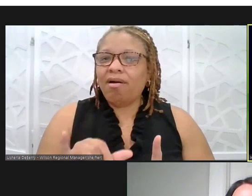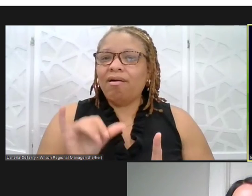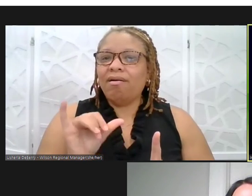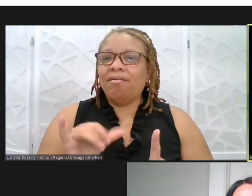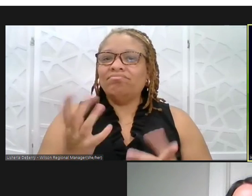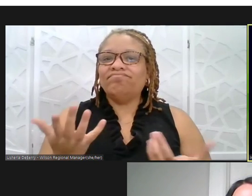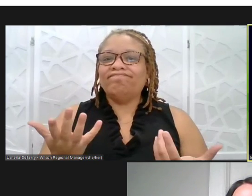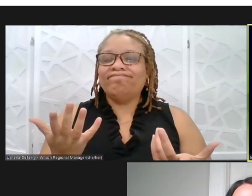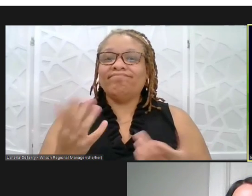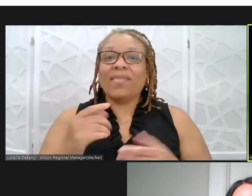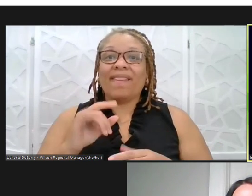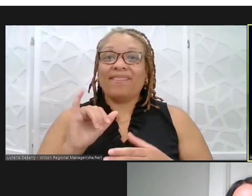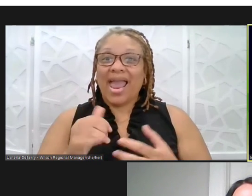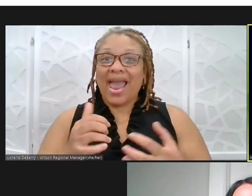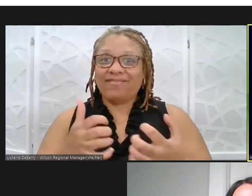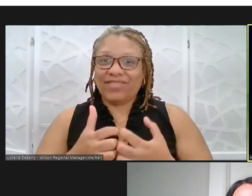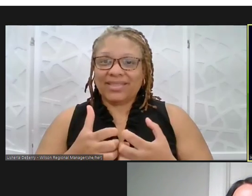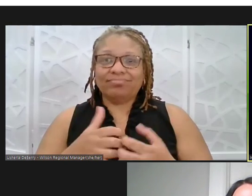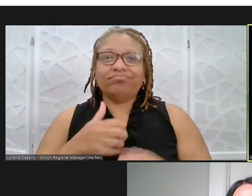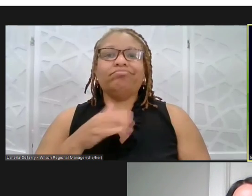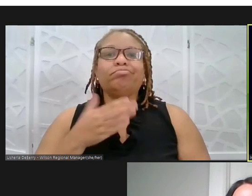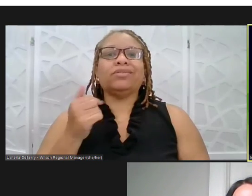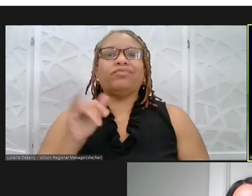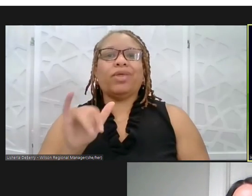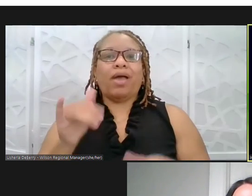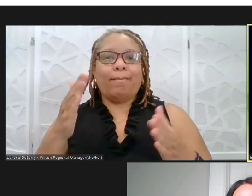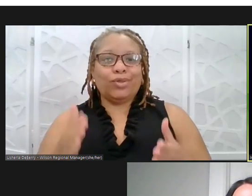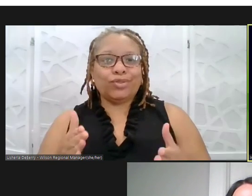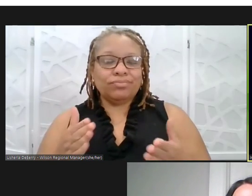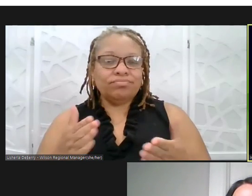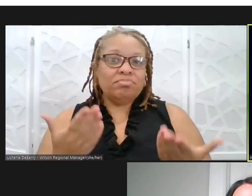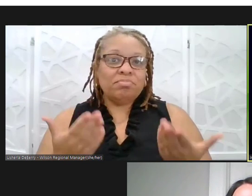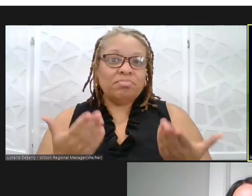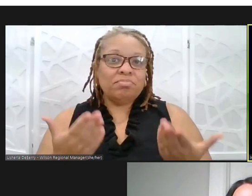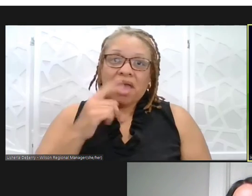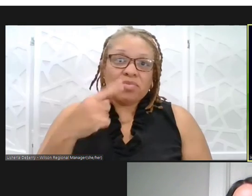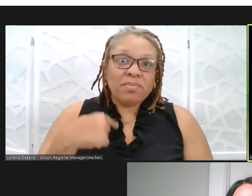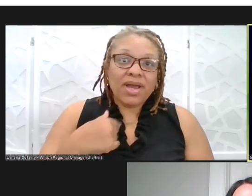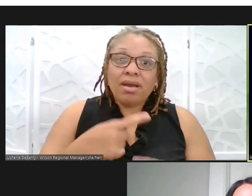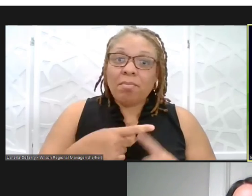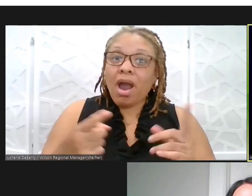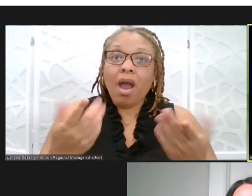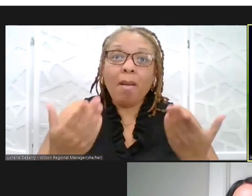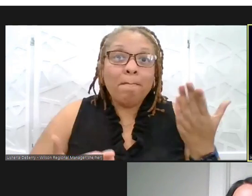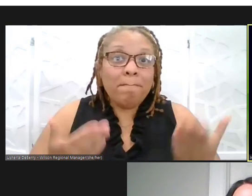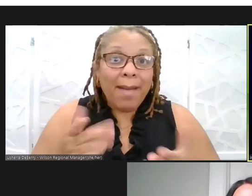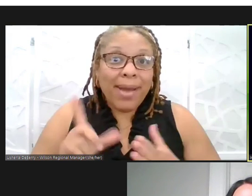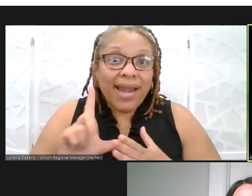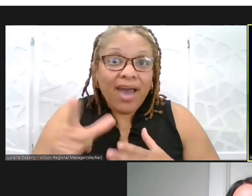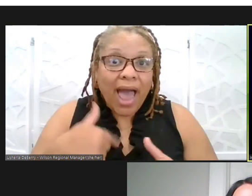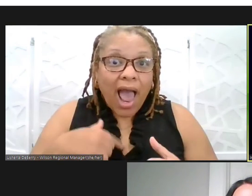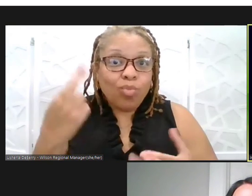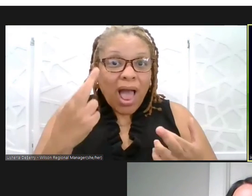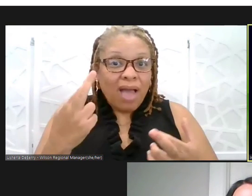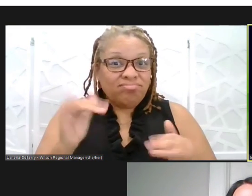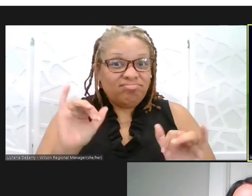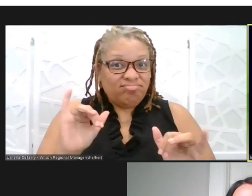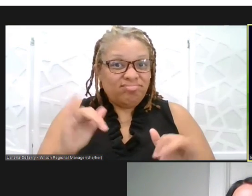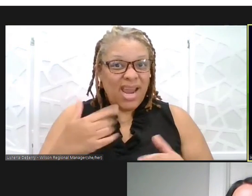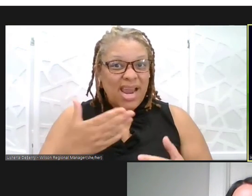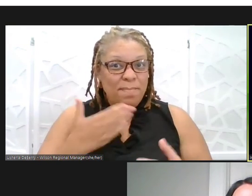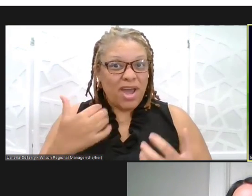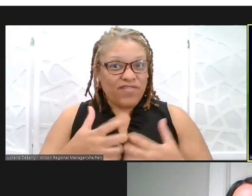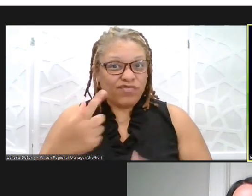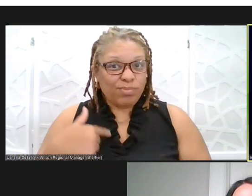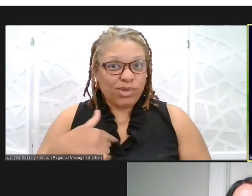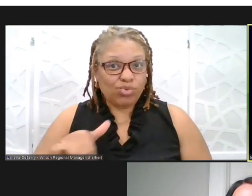just open up this communication world for all of you so that you can provide accommodations which lead to that value of belonging.